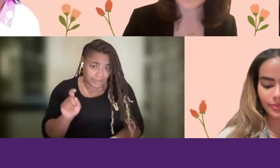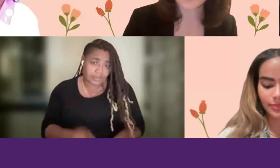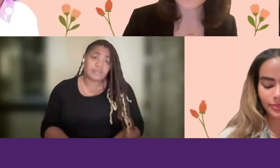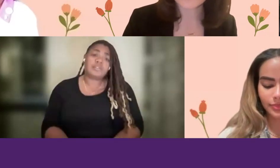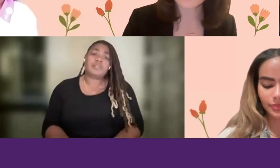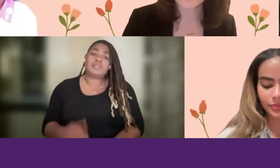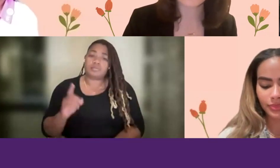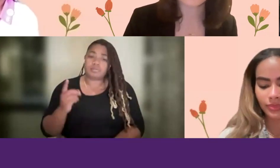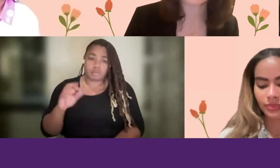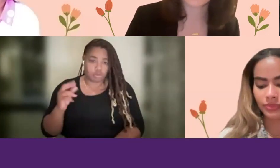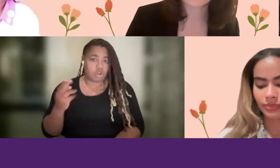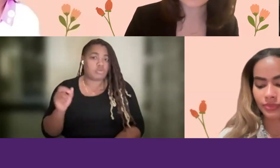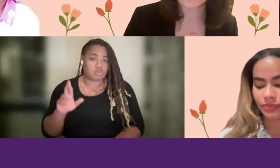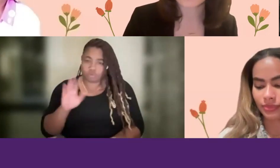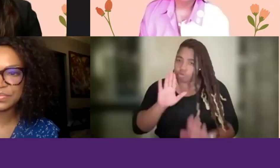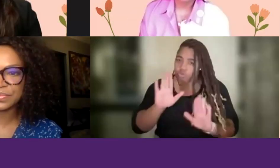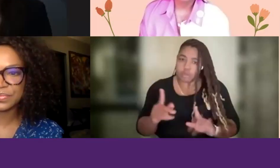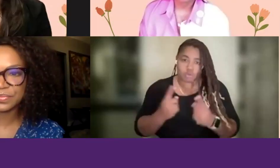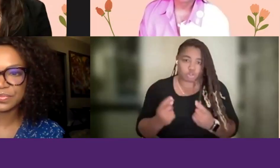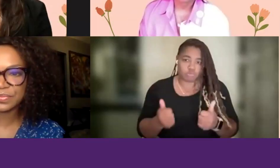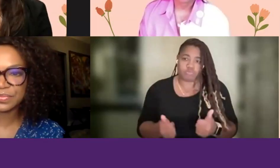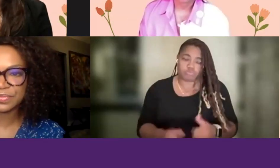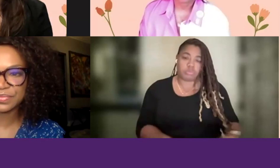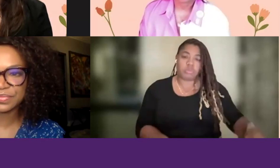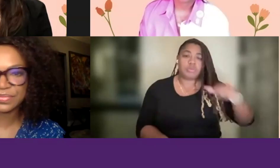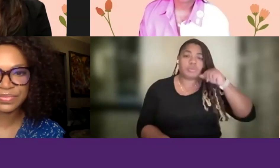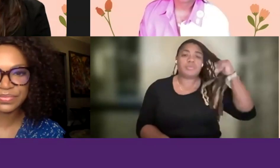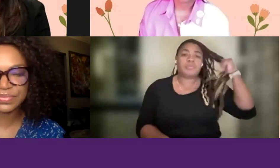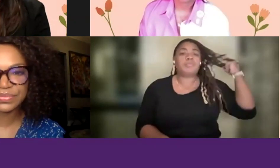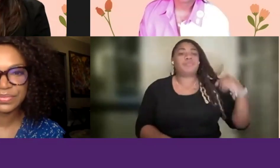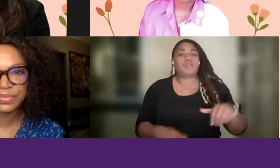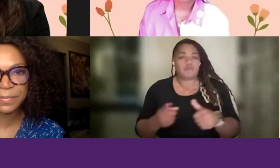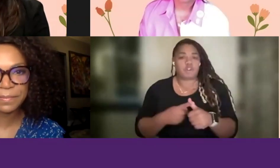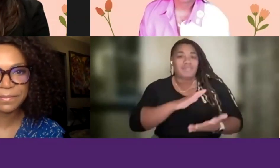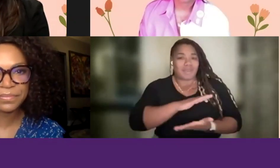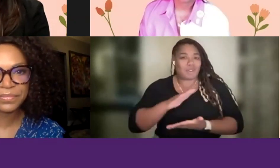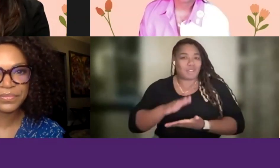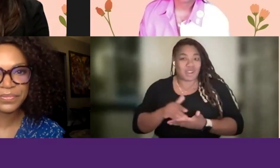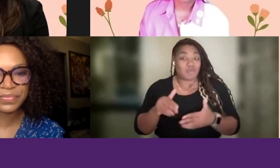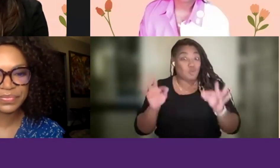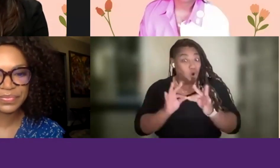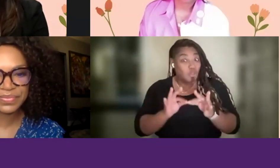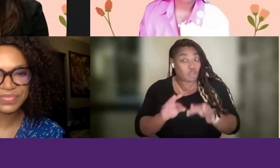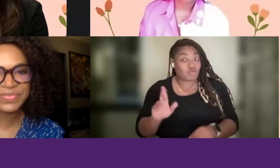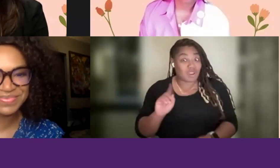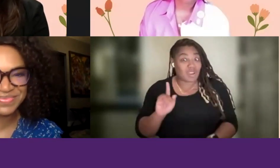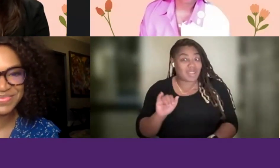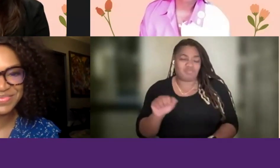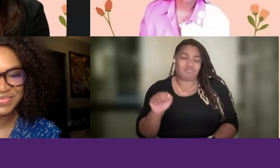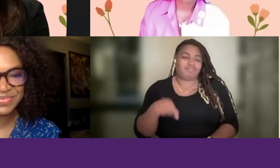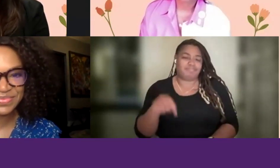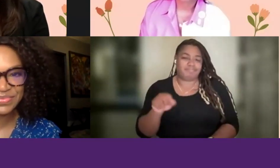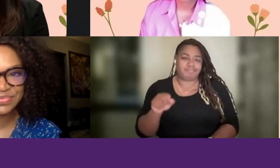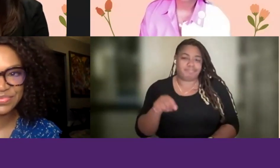great questions. So first, I want to start with, are mammograms worth the radiation? The answer is yes. Even if you